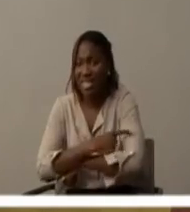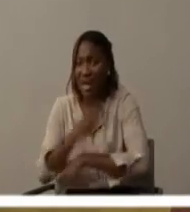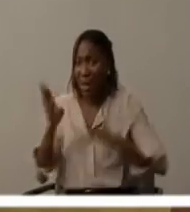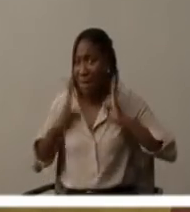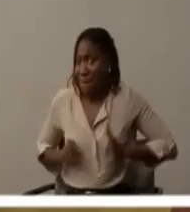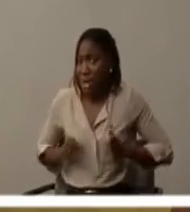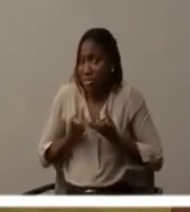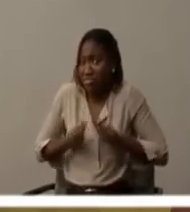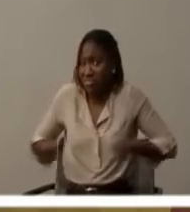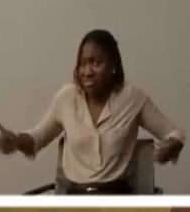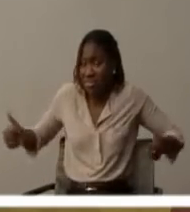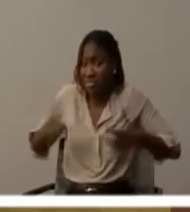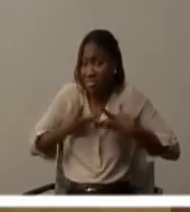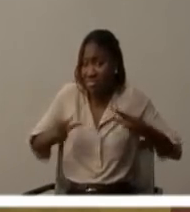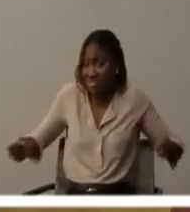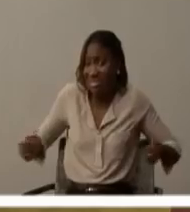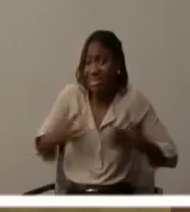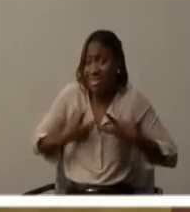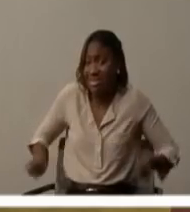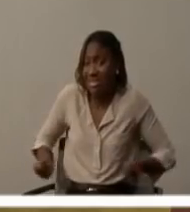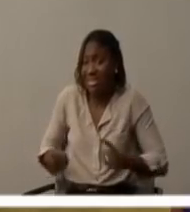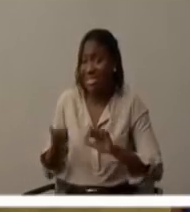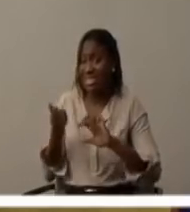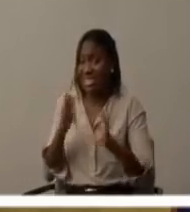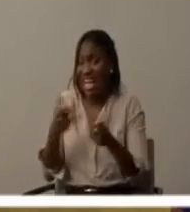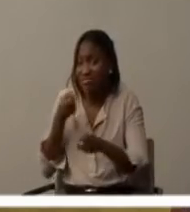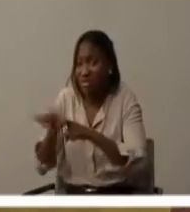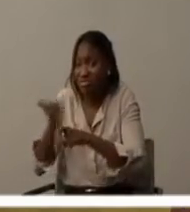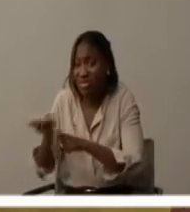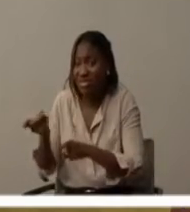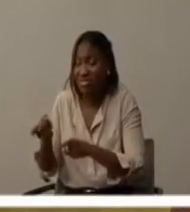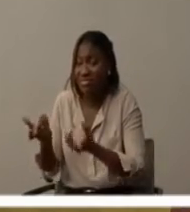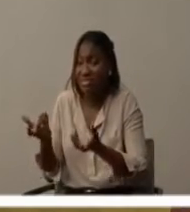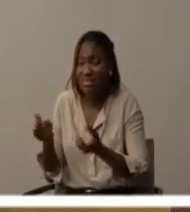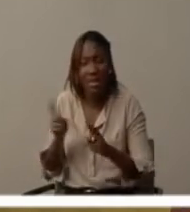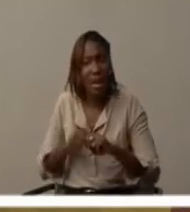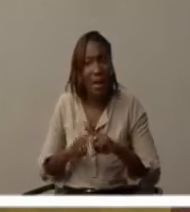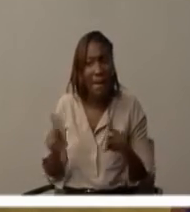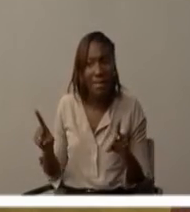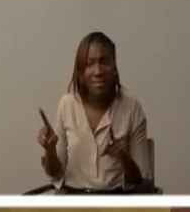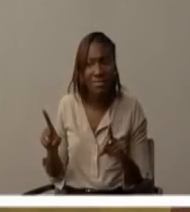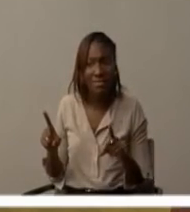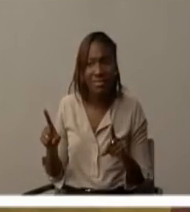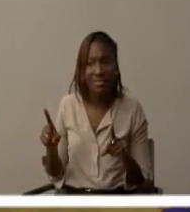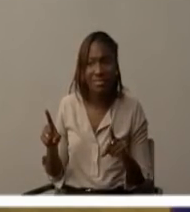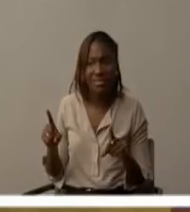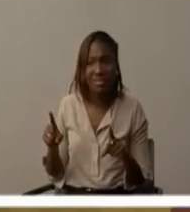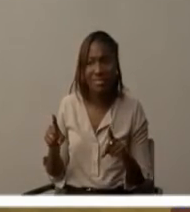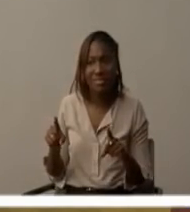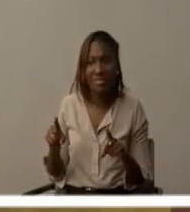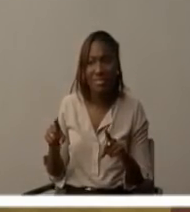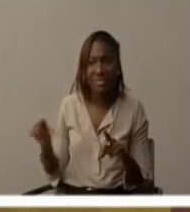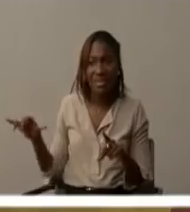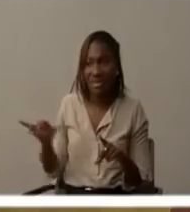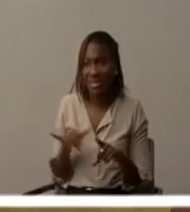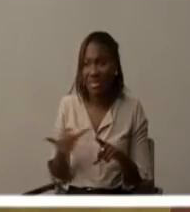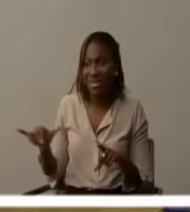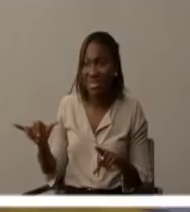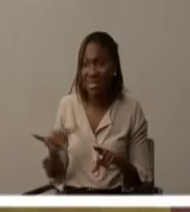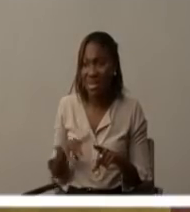is going beyond anything. If it was as the boy who was going on to burial, who had just